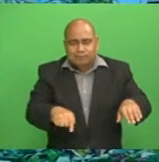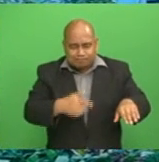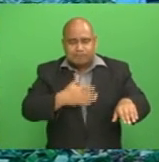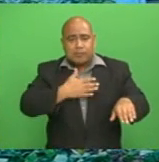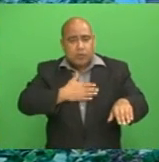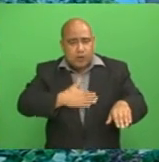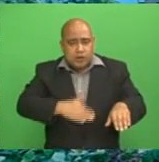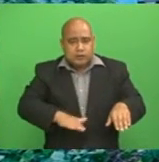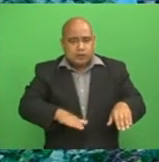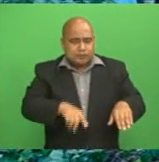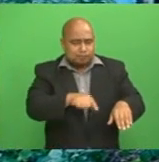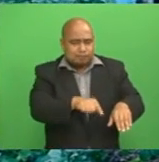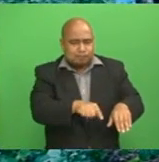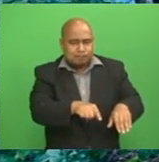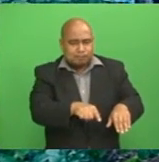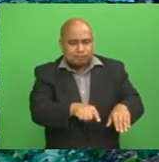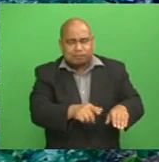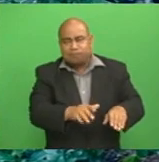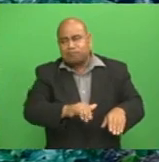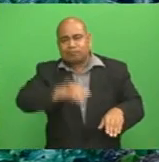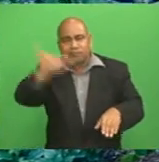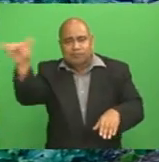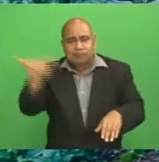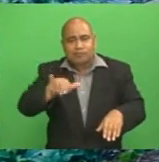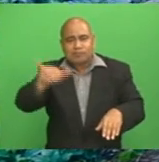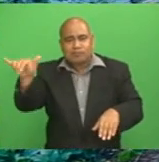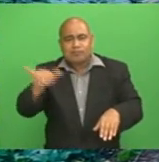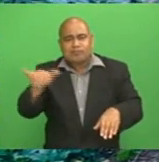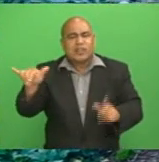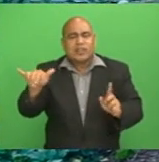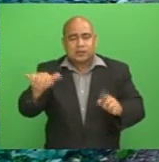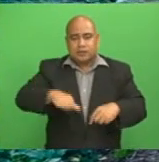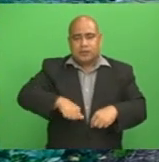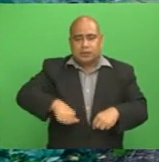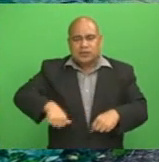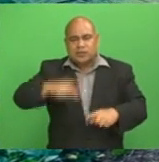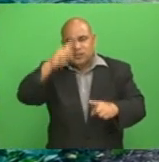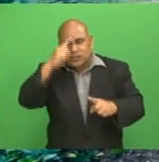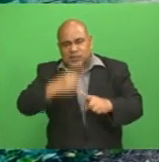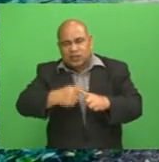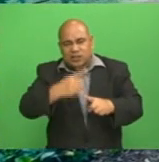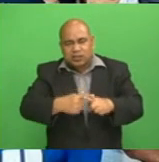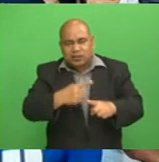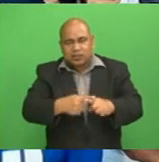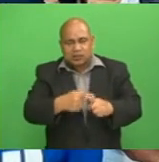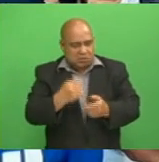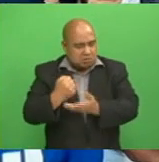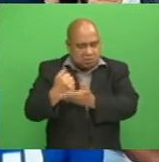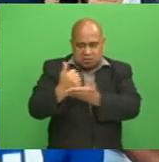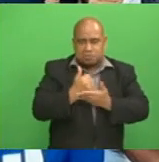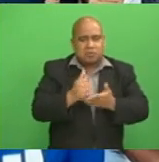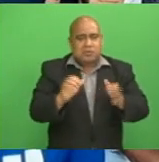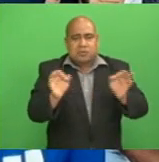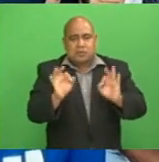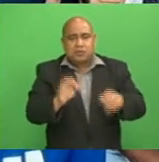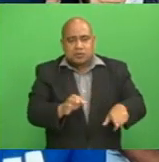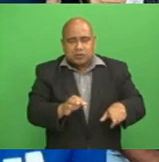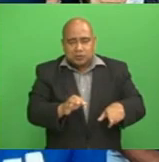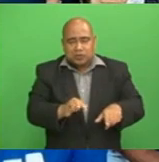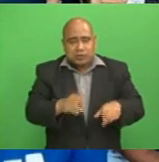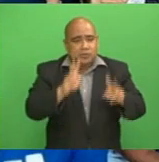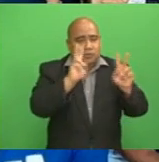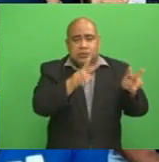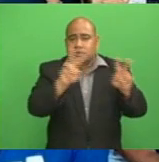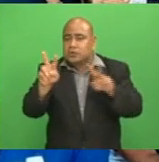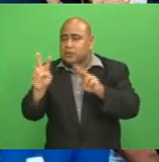go to overseas for surgery, and there is no one to support them, or they go around looking for funding